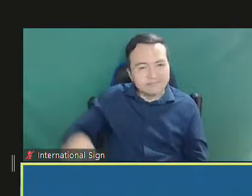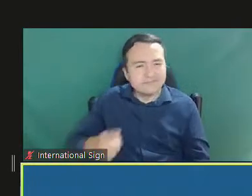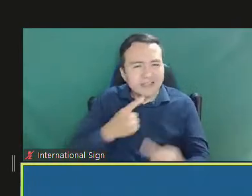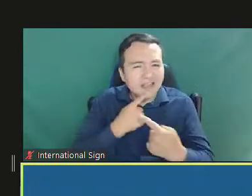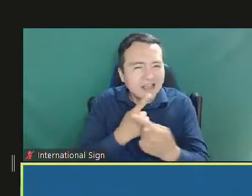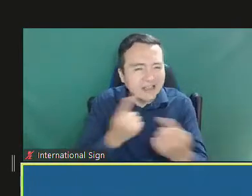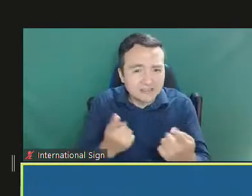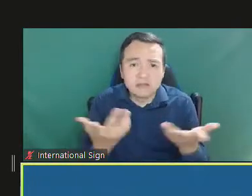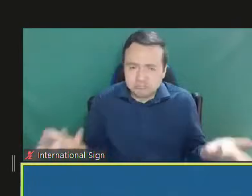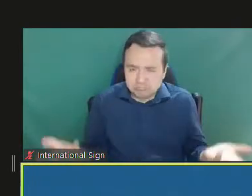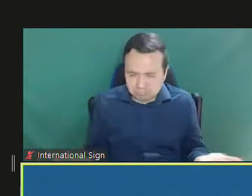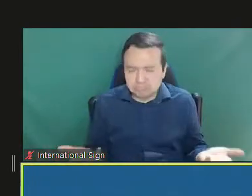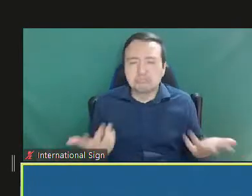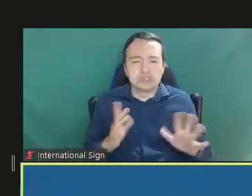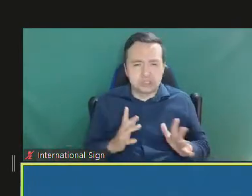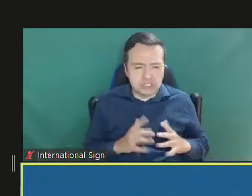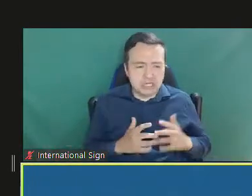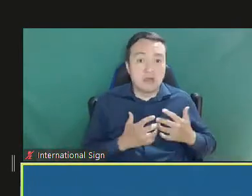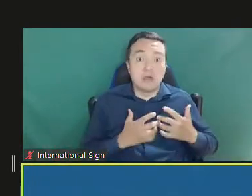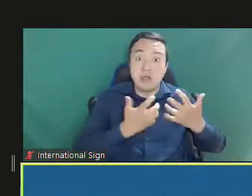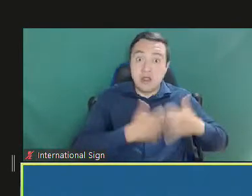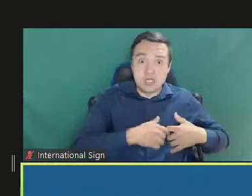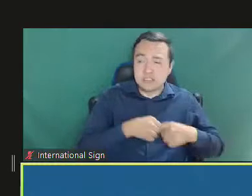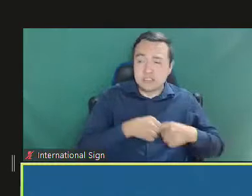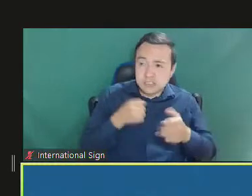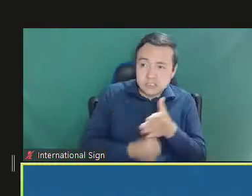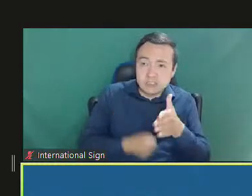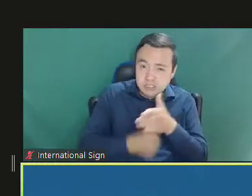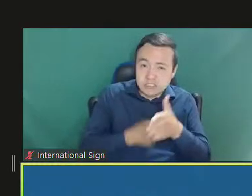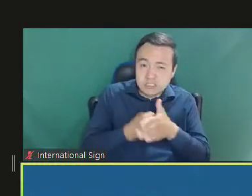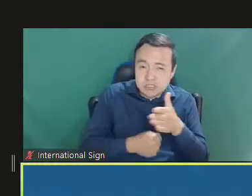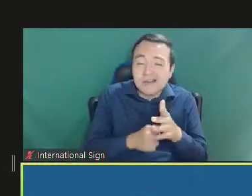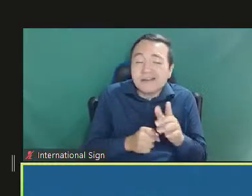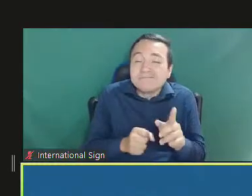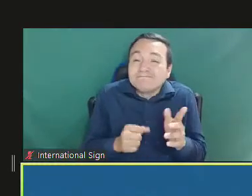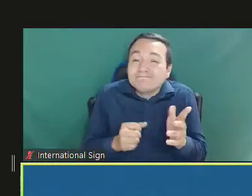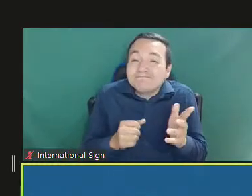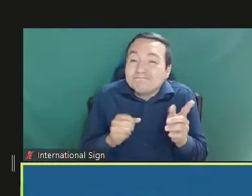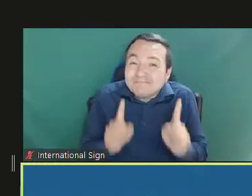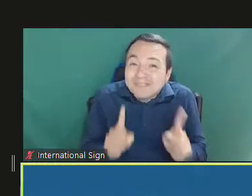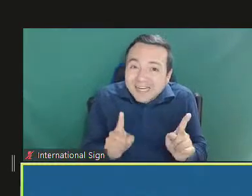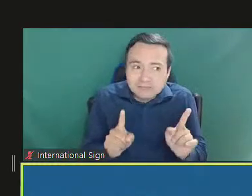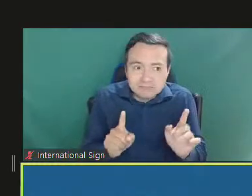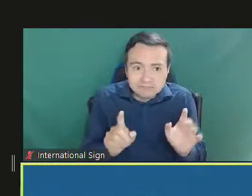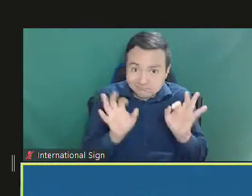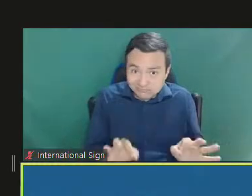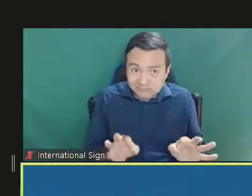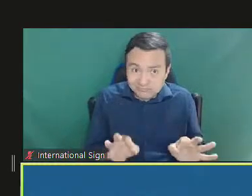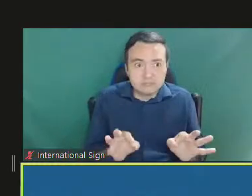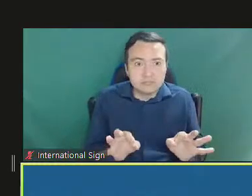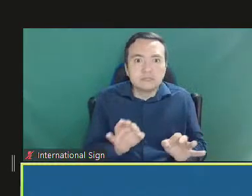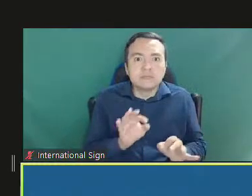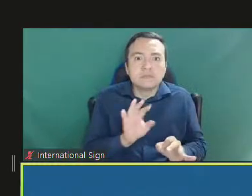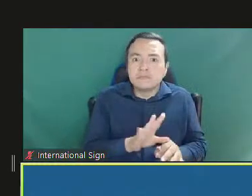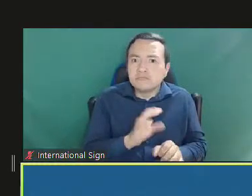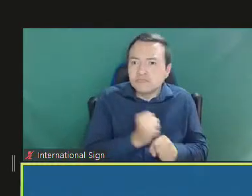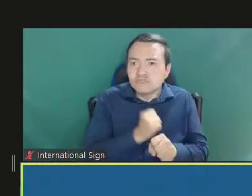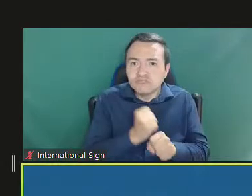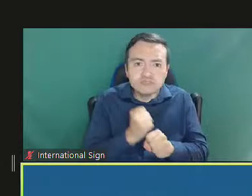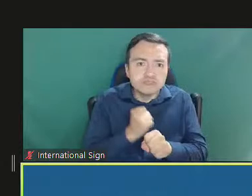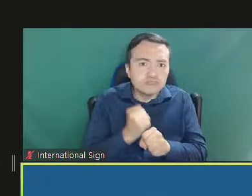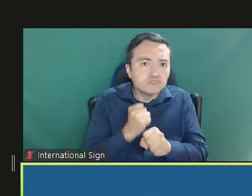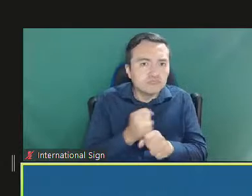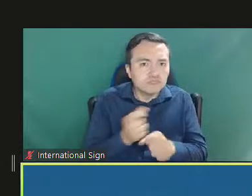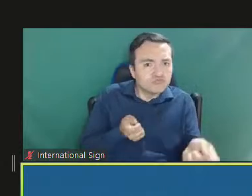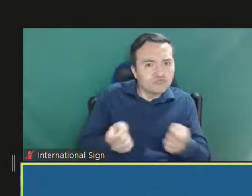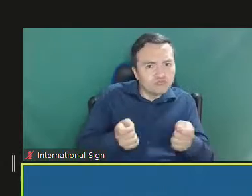measures. Most of the progress has been achieved in the implementation of smoke-free environments, as Dr. Barbosa said, through laws that ban smoking